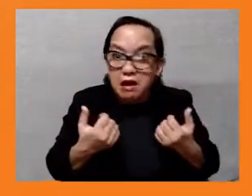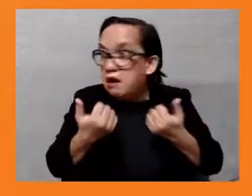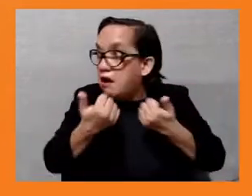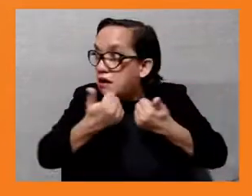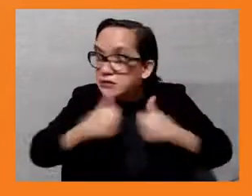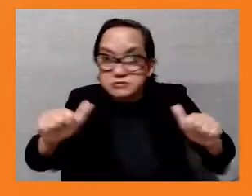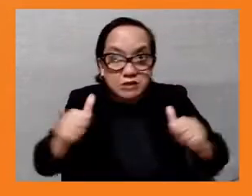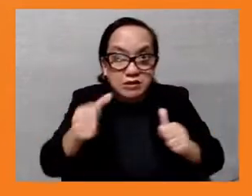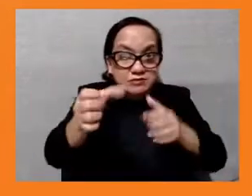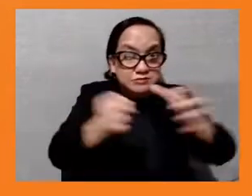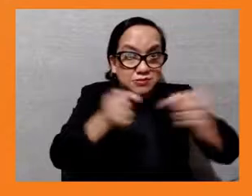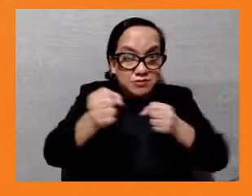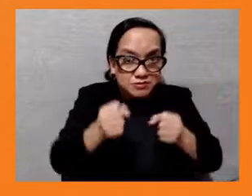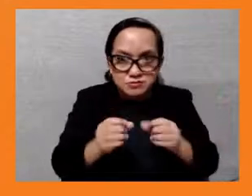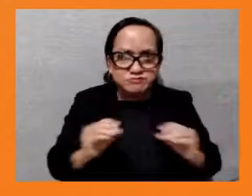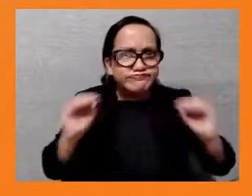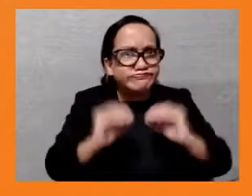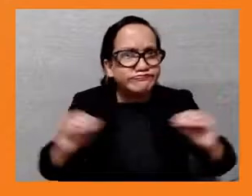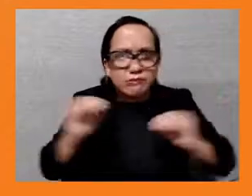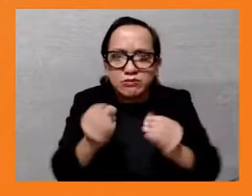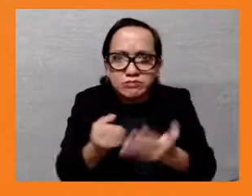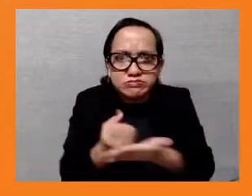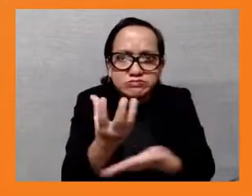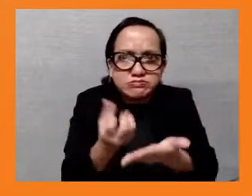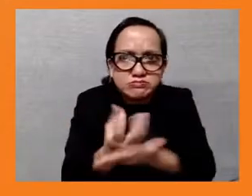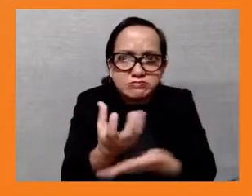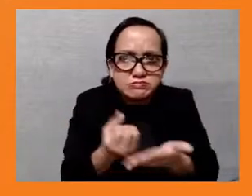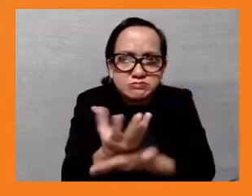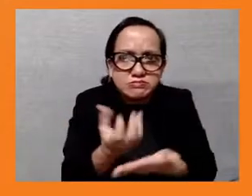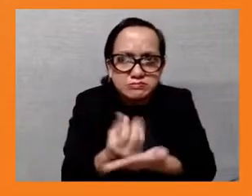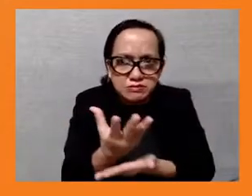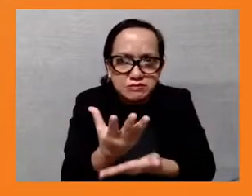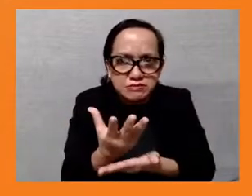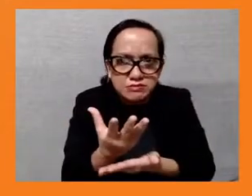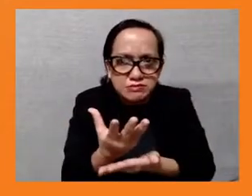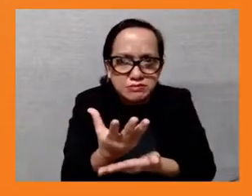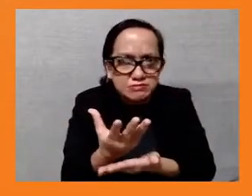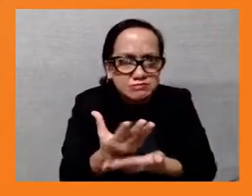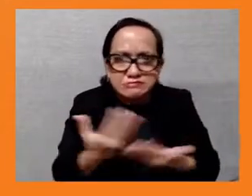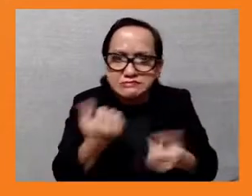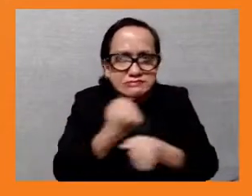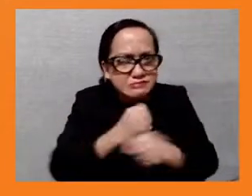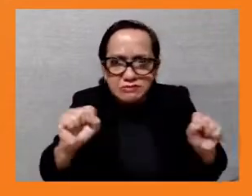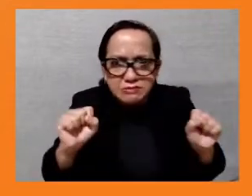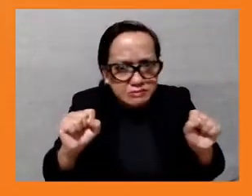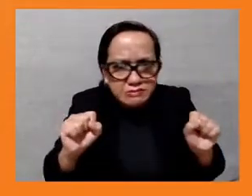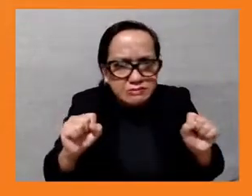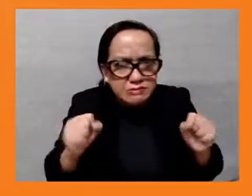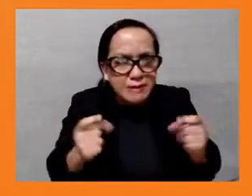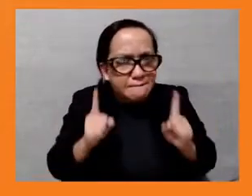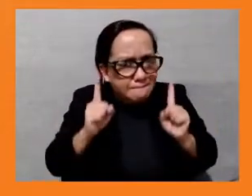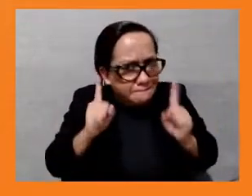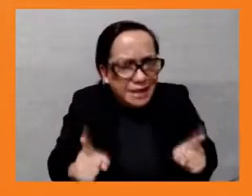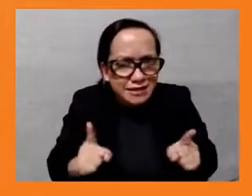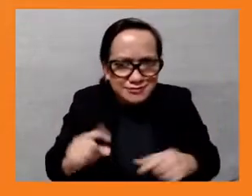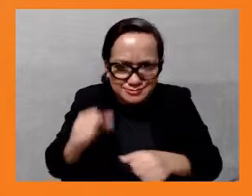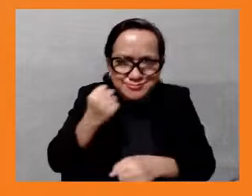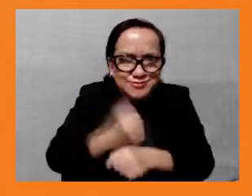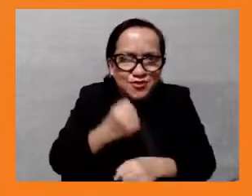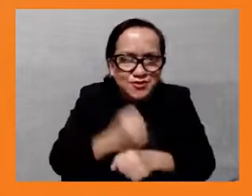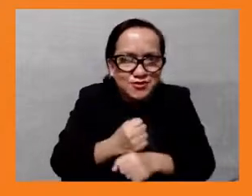the provision of safeguard policy? And similarly, involuntary resettlement safeguard is to enhance or at